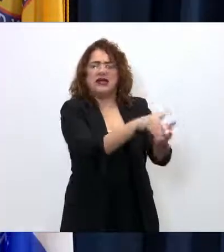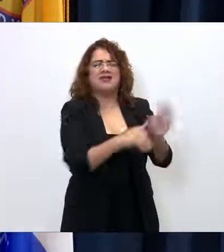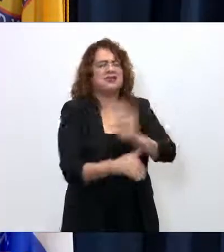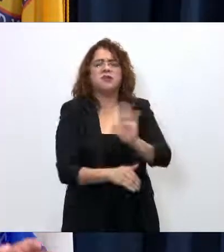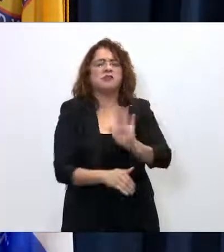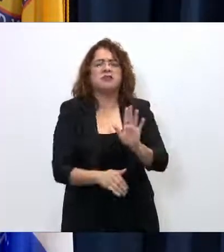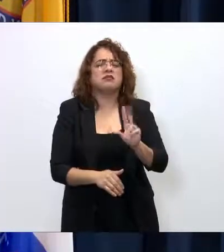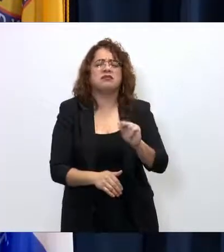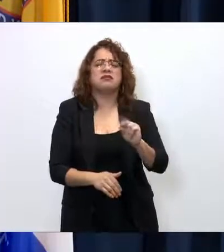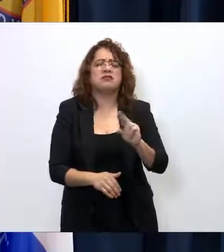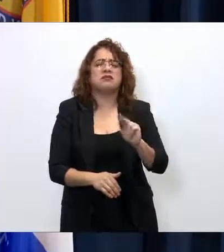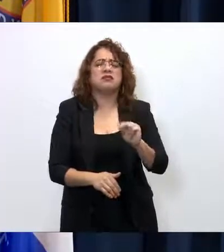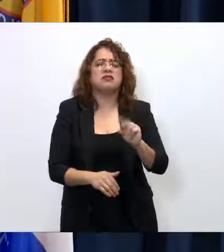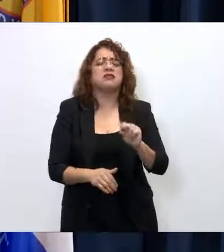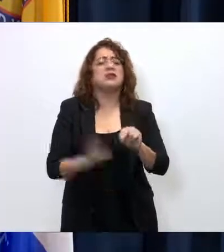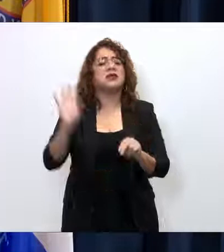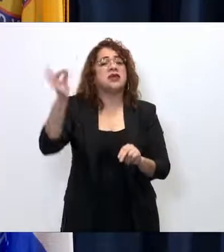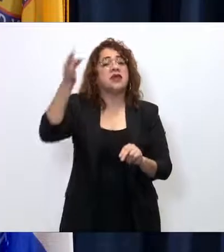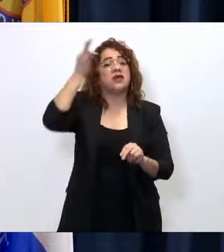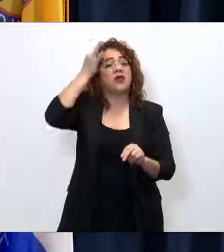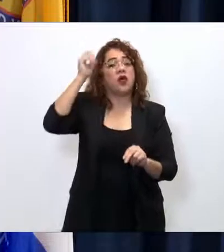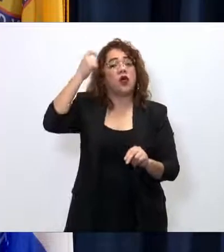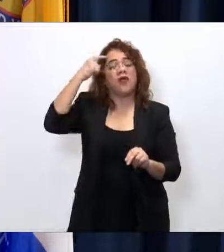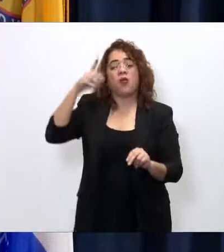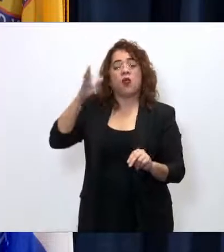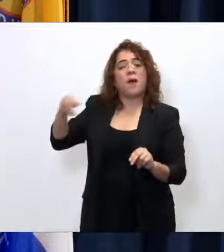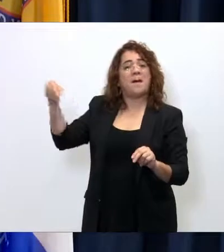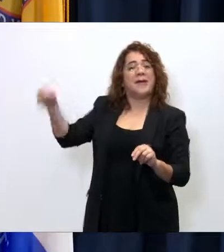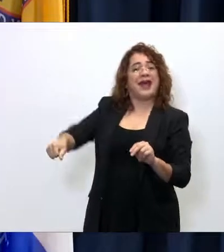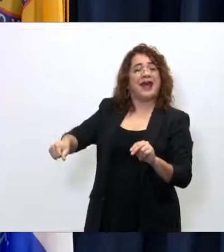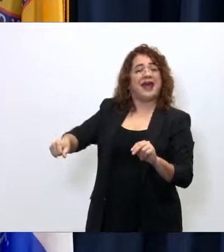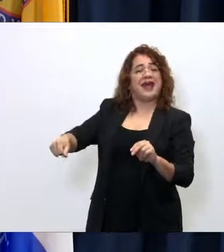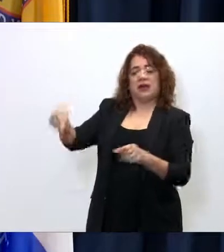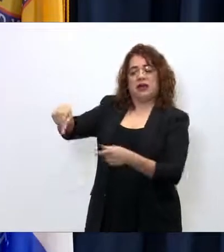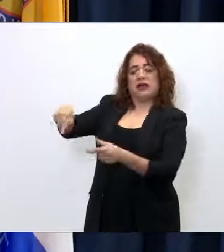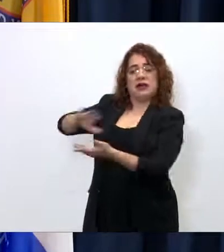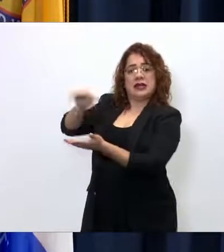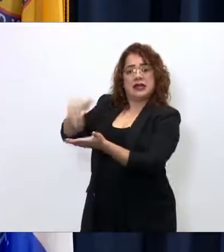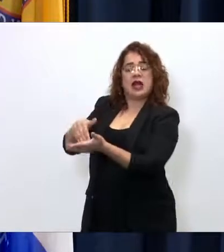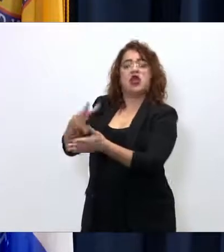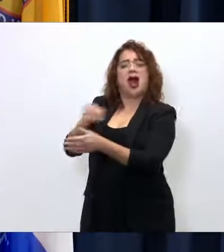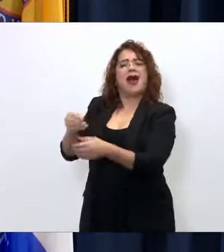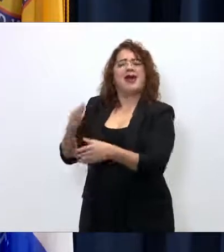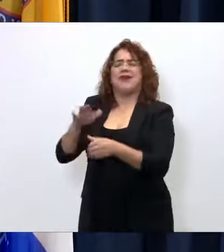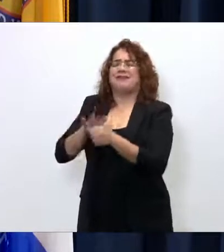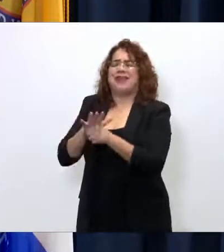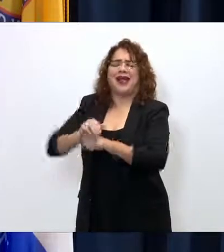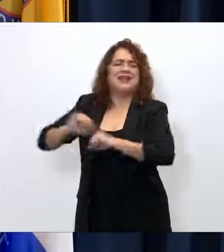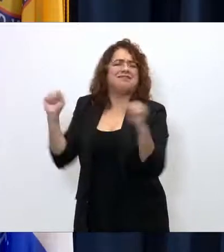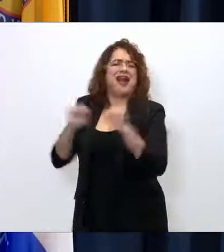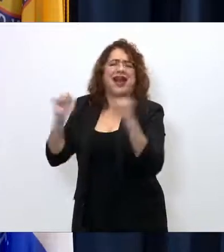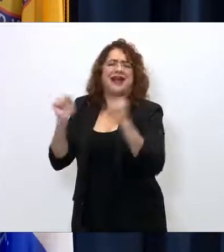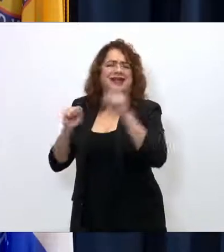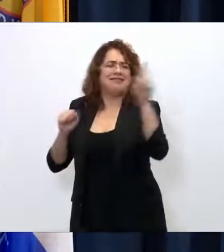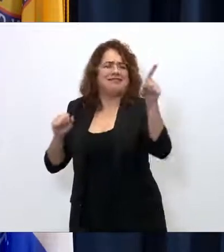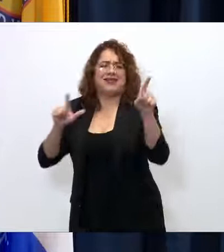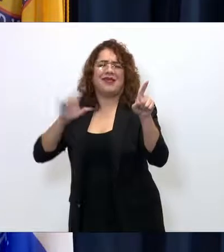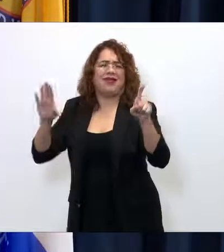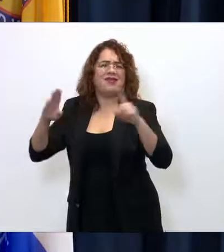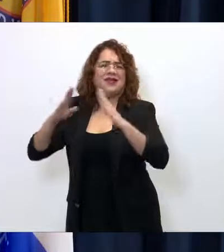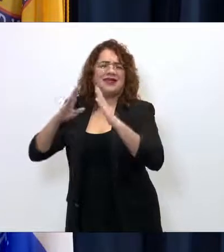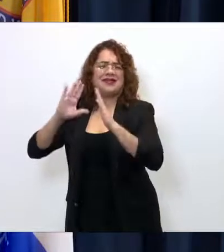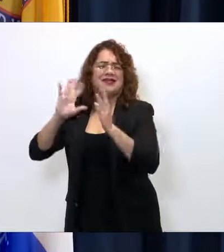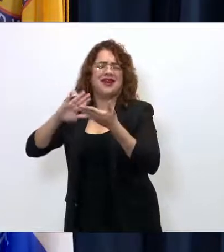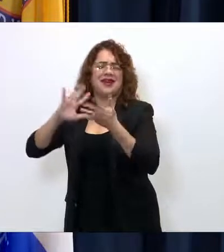no cost to the city of Long Beach. The federal government is paying for every penny, and they're going to leave the convention center, we think, in even better shape